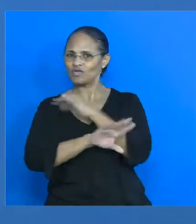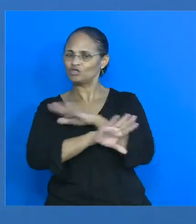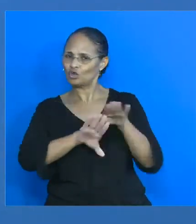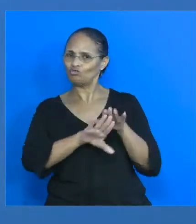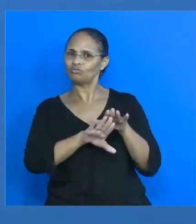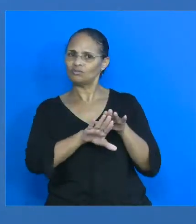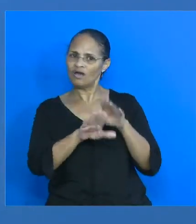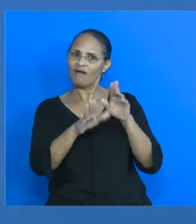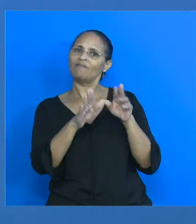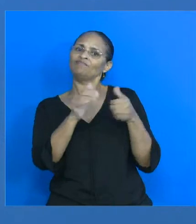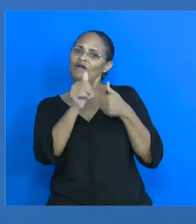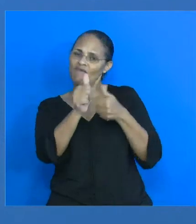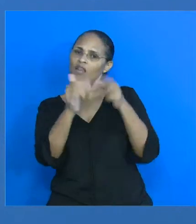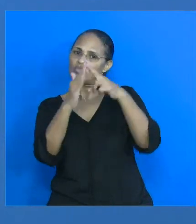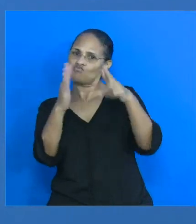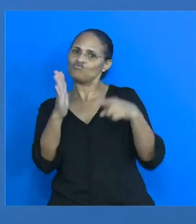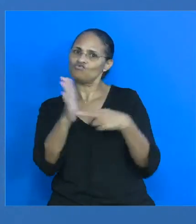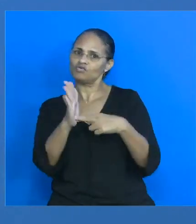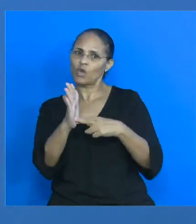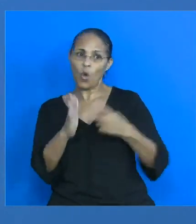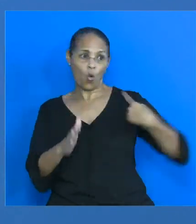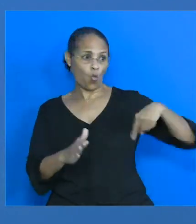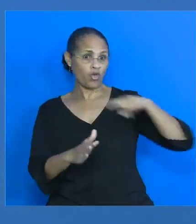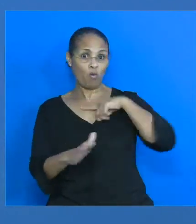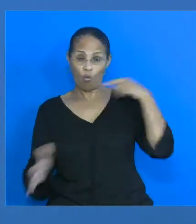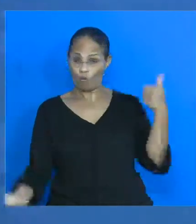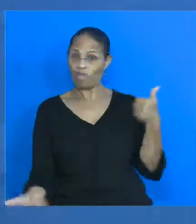we'll be challenged. Okay, thank you.